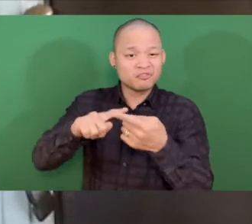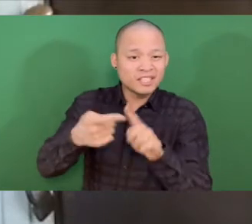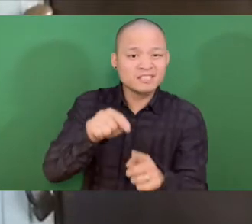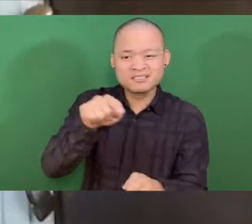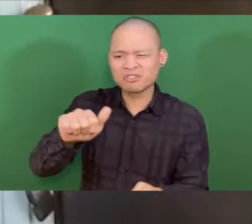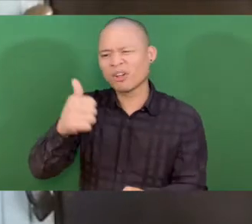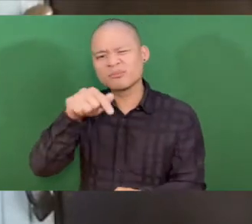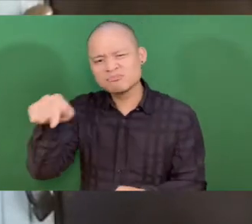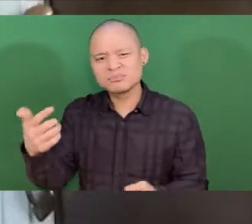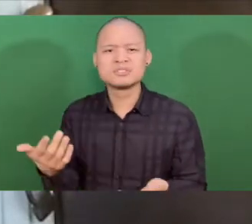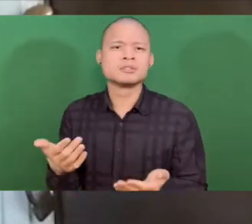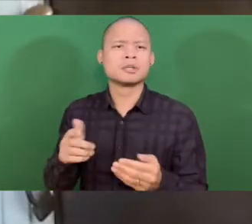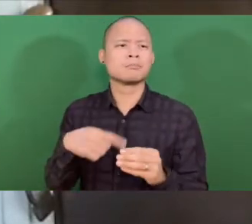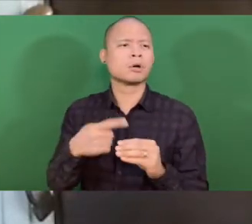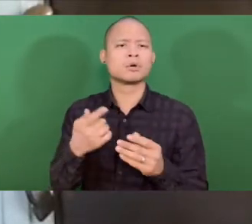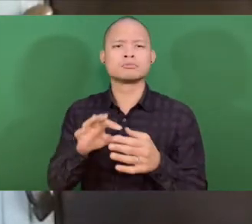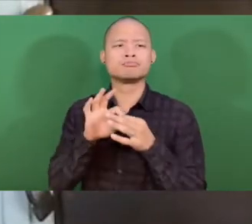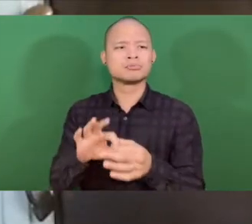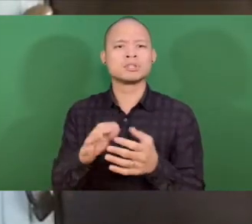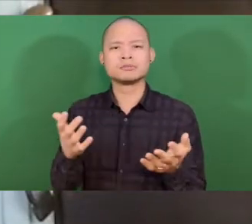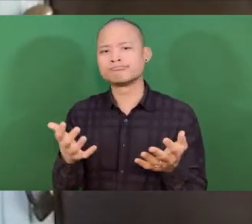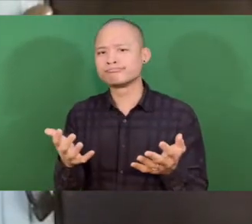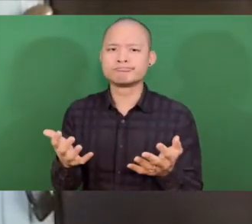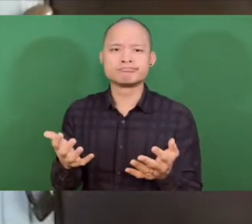friends and others about it so that